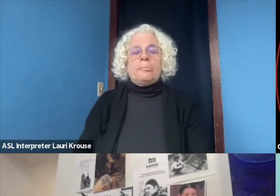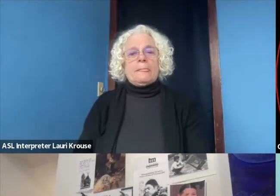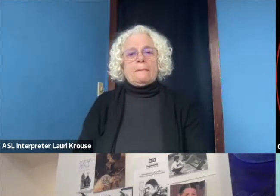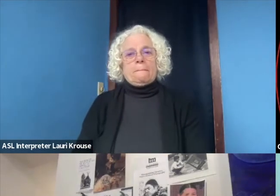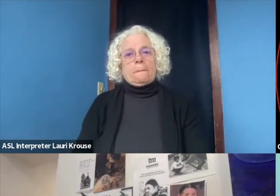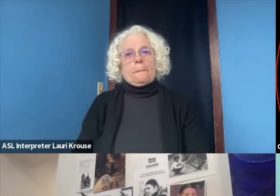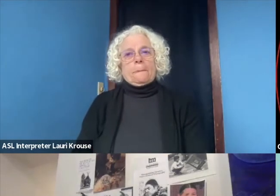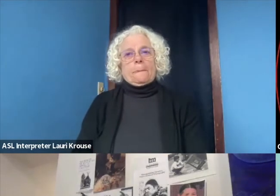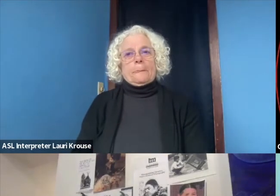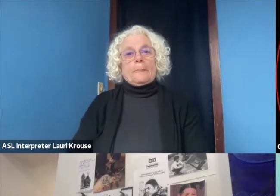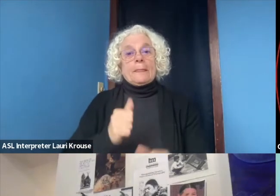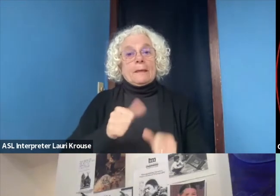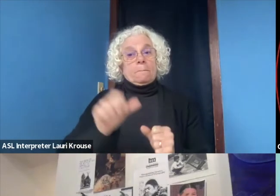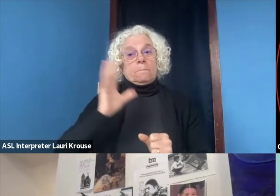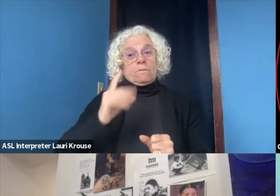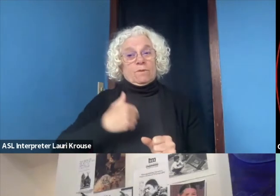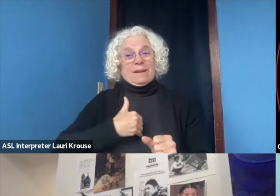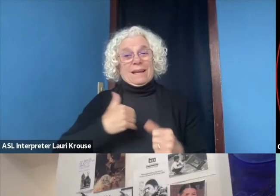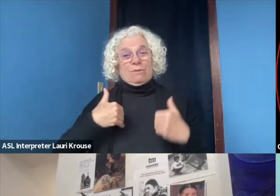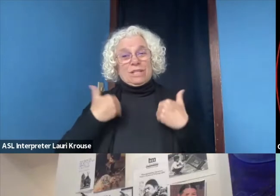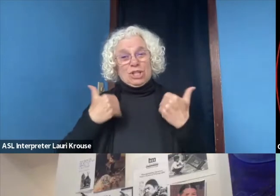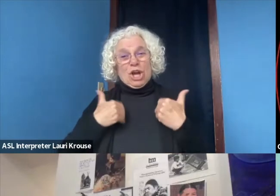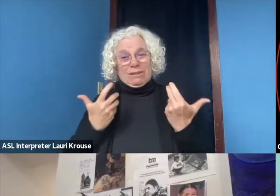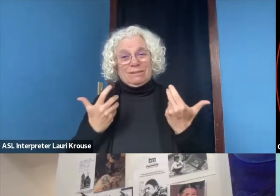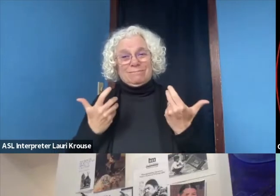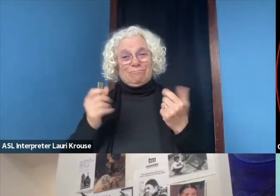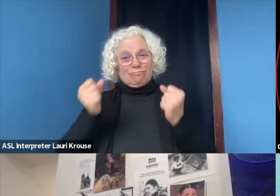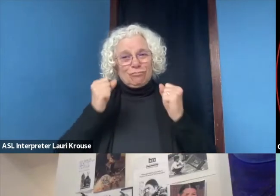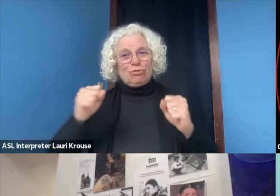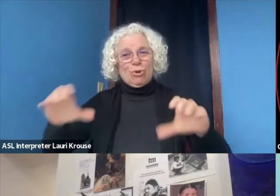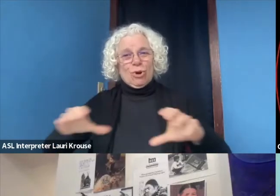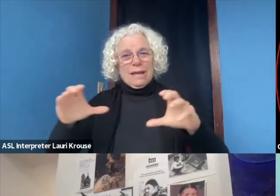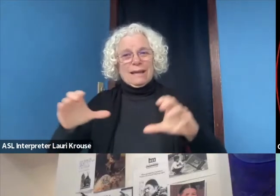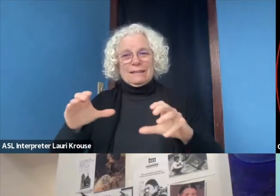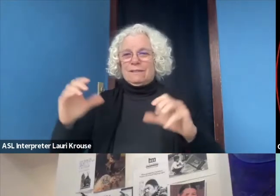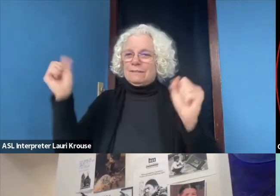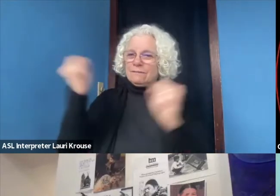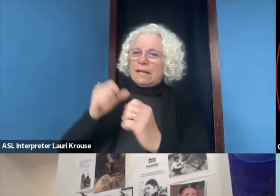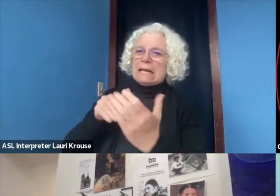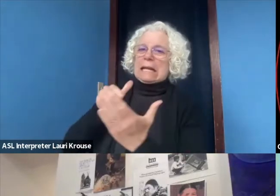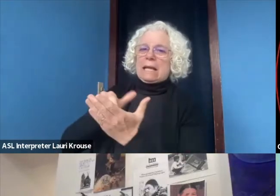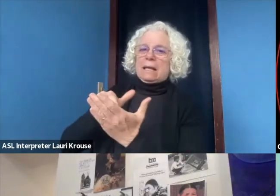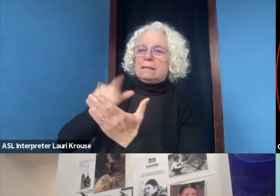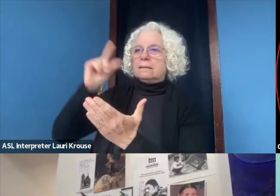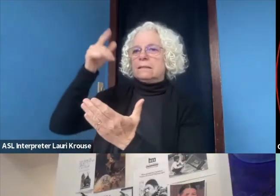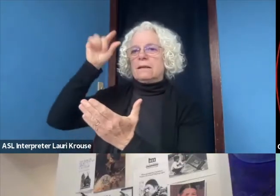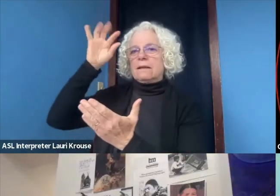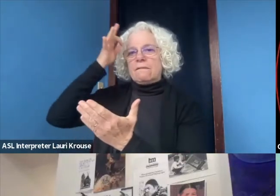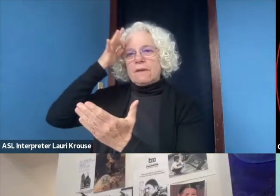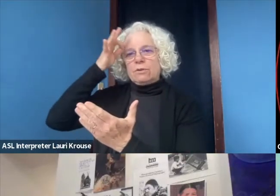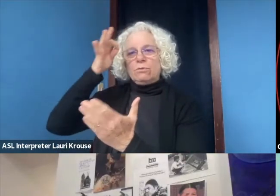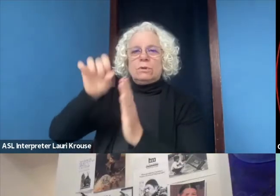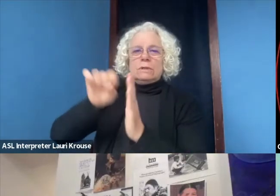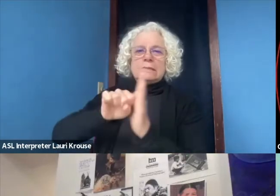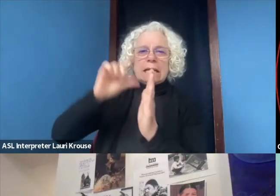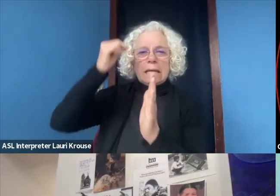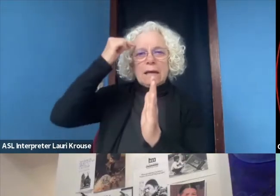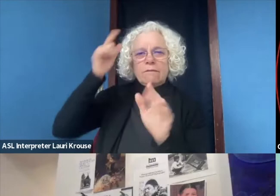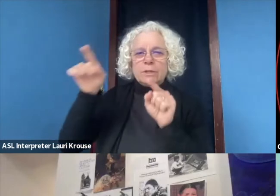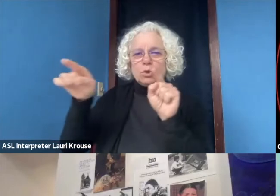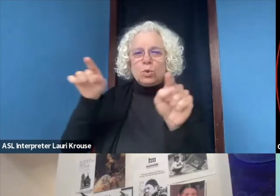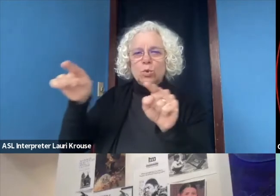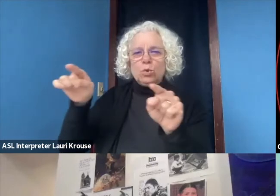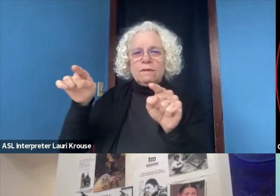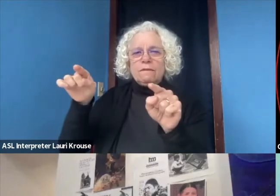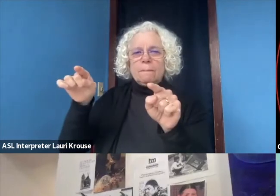young activist, and we were fighting against the federal government and state governments on our territory and picking up arms